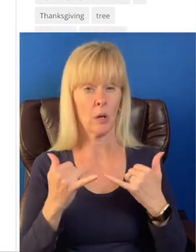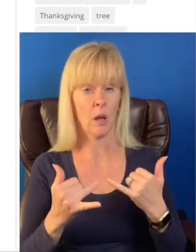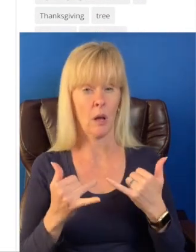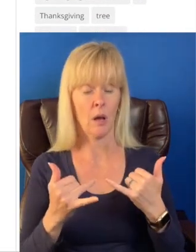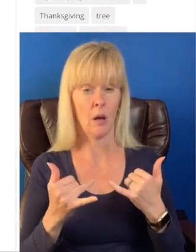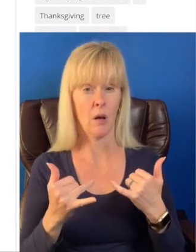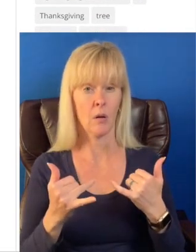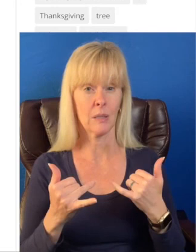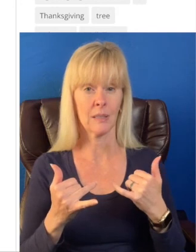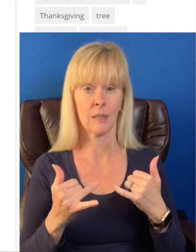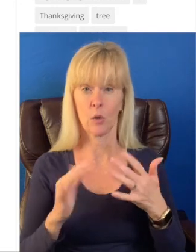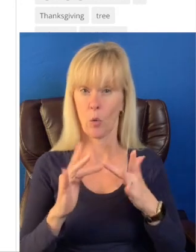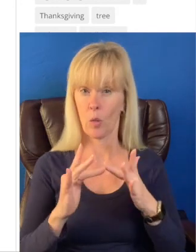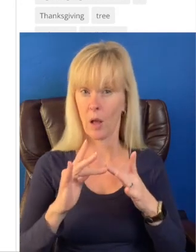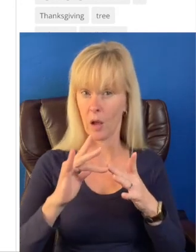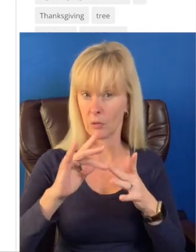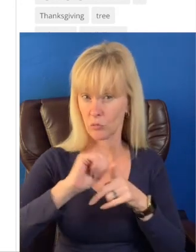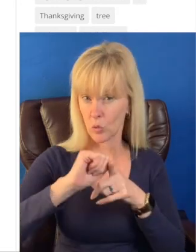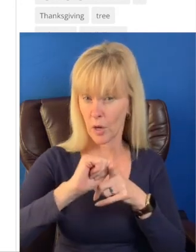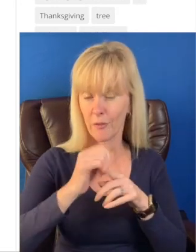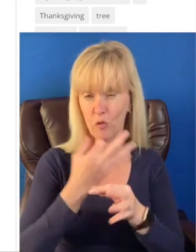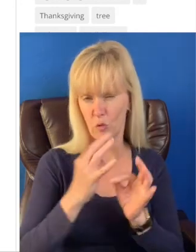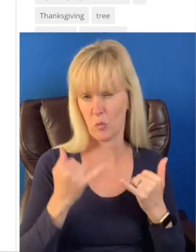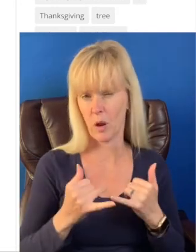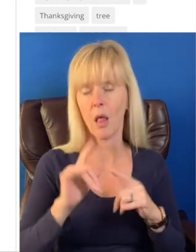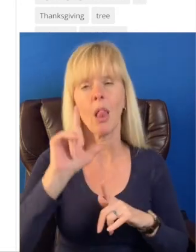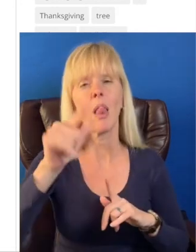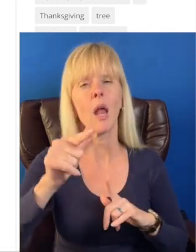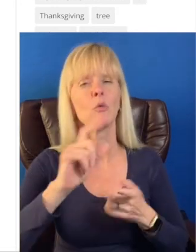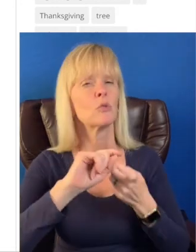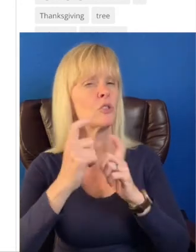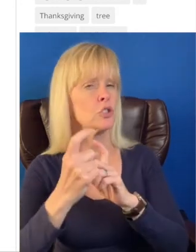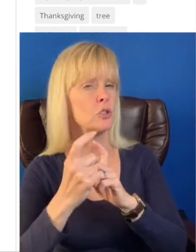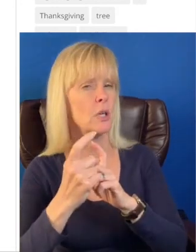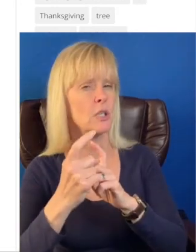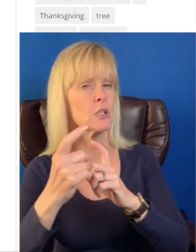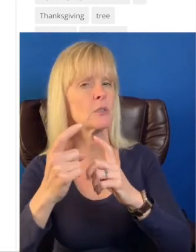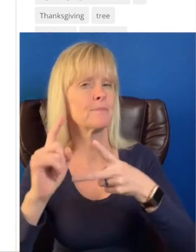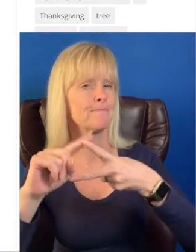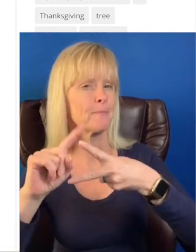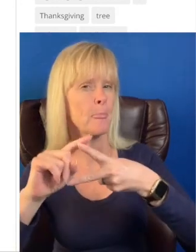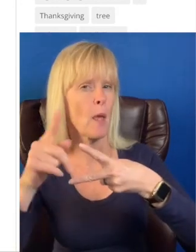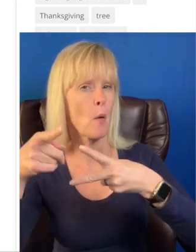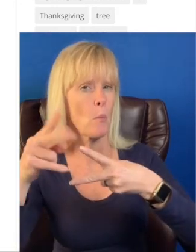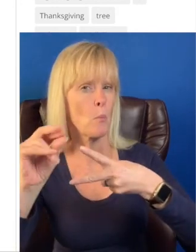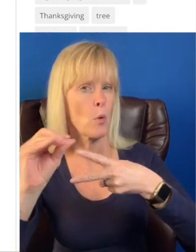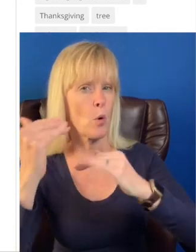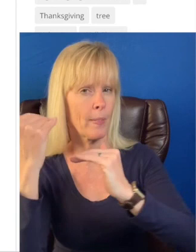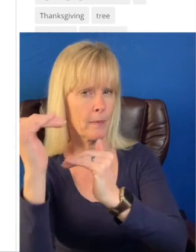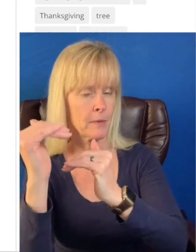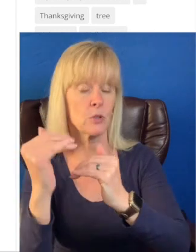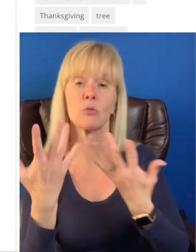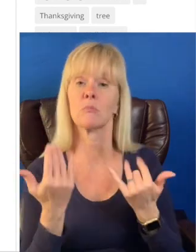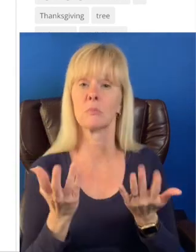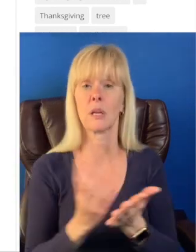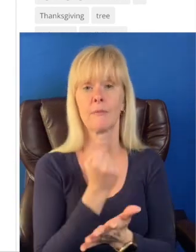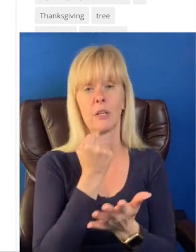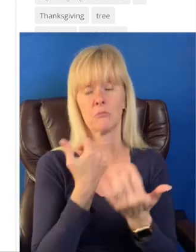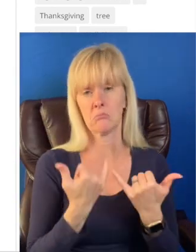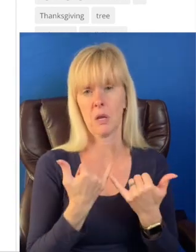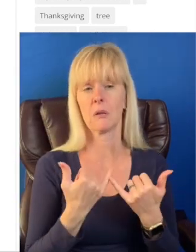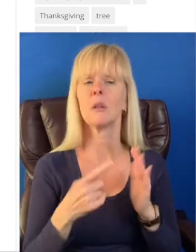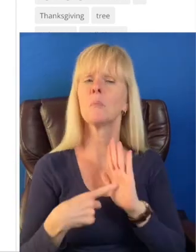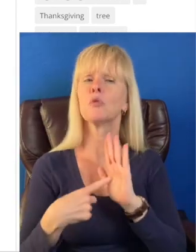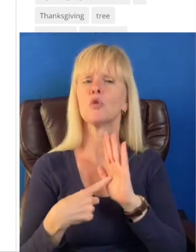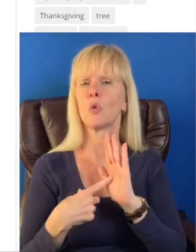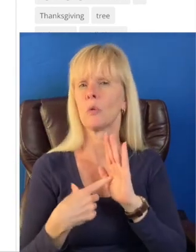we are having these free for everyone, but later we will only make those available to pro level. So take advantage of those now. Let me show